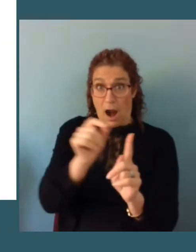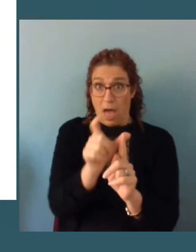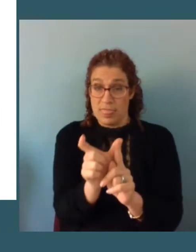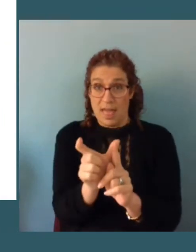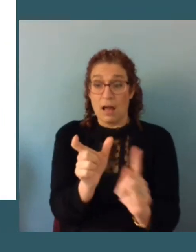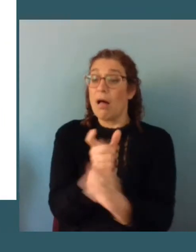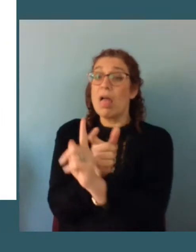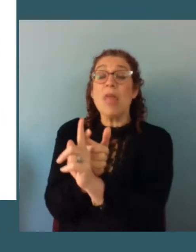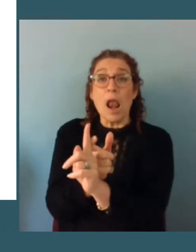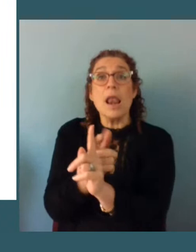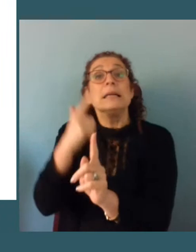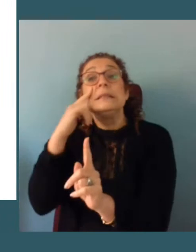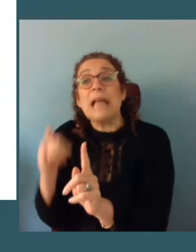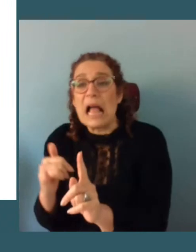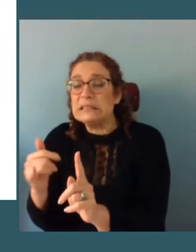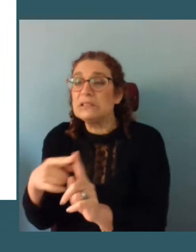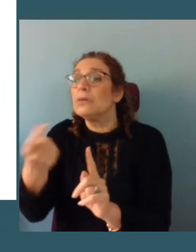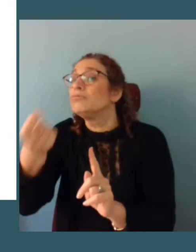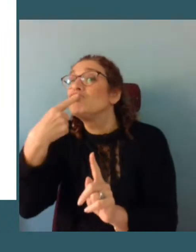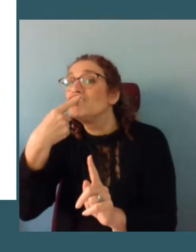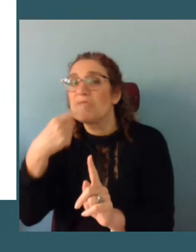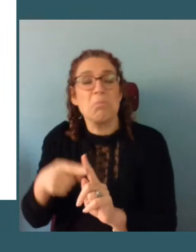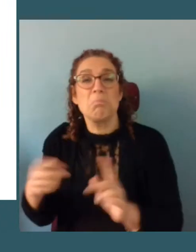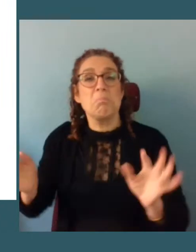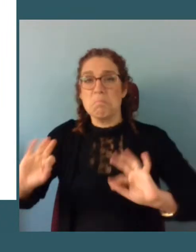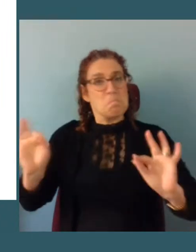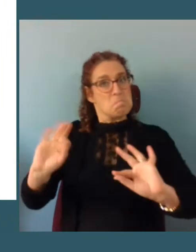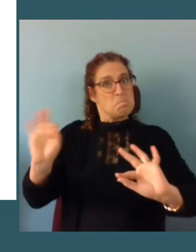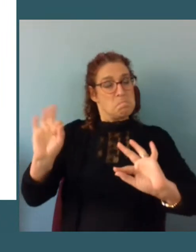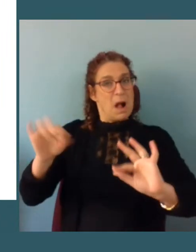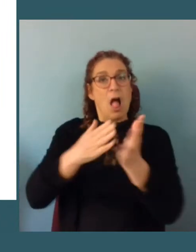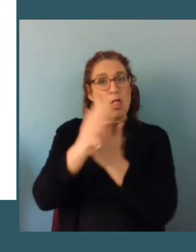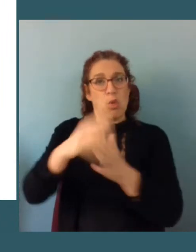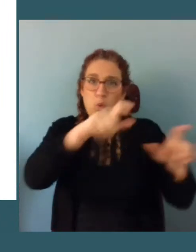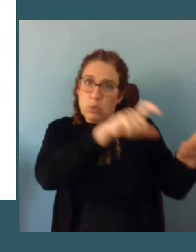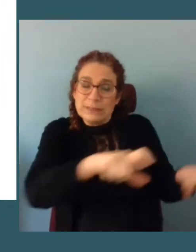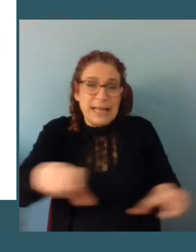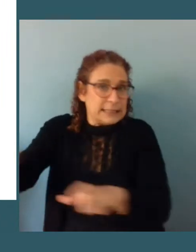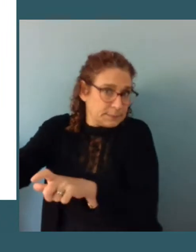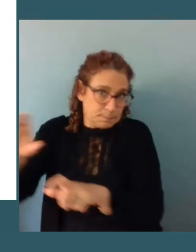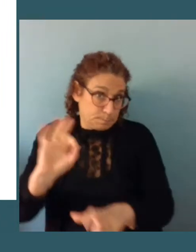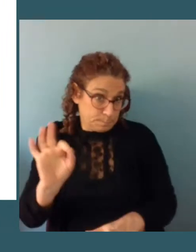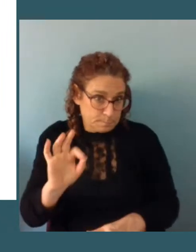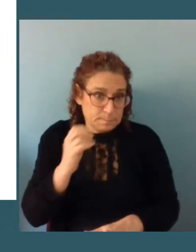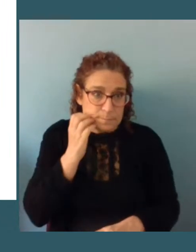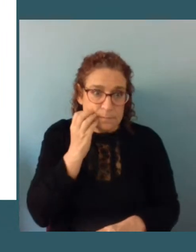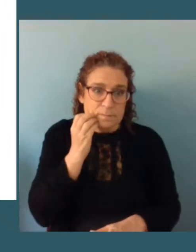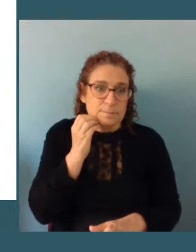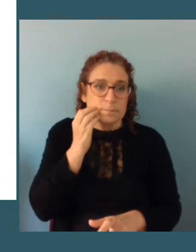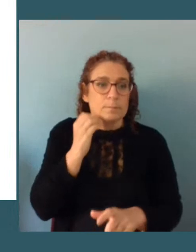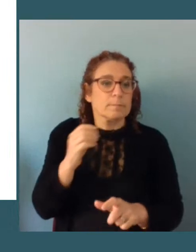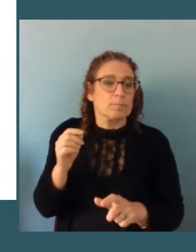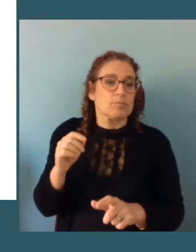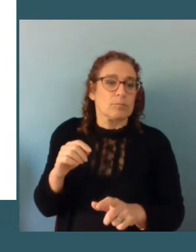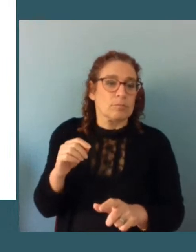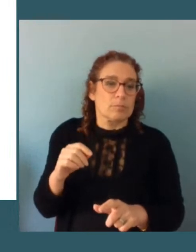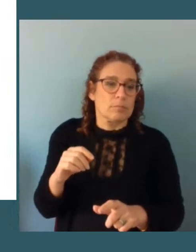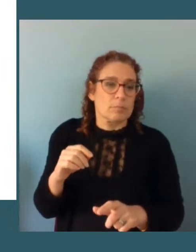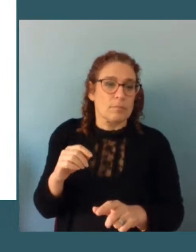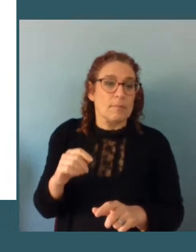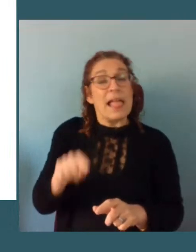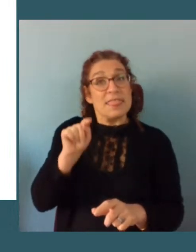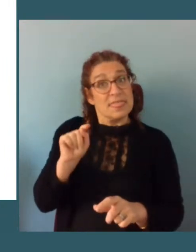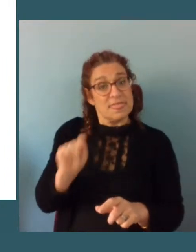not react. So they are unresponsive in a sustained manner. The duration of sustained responsiveness